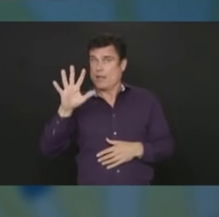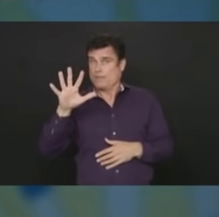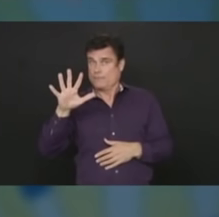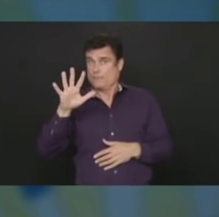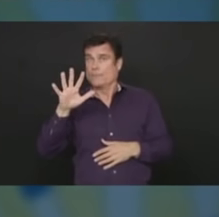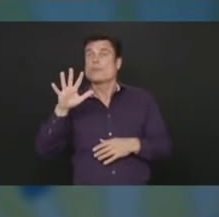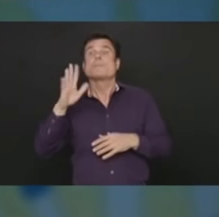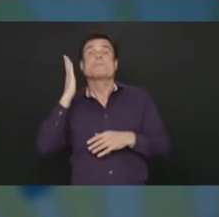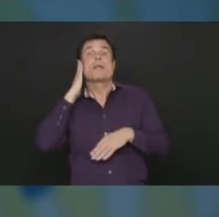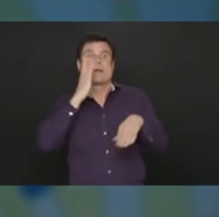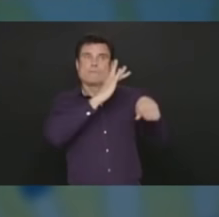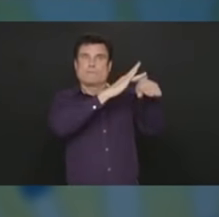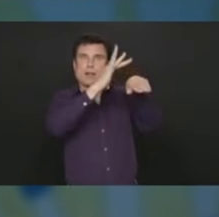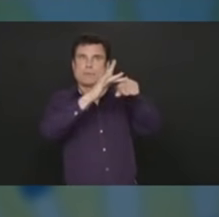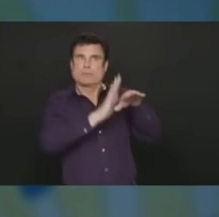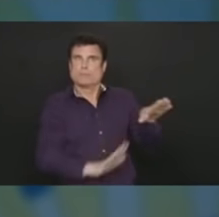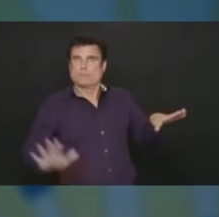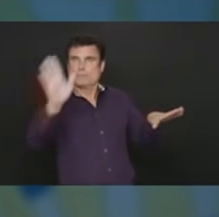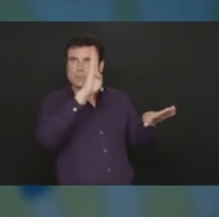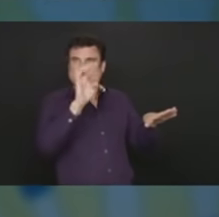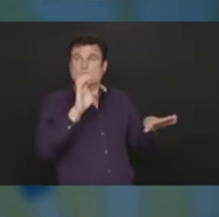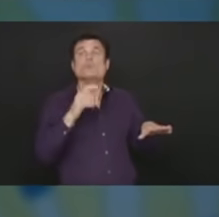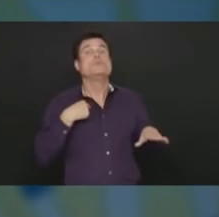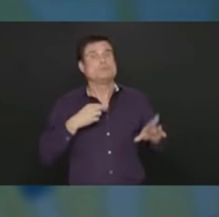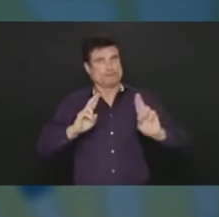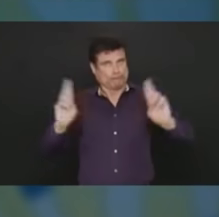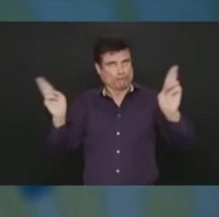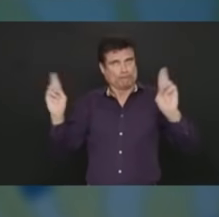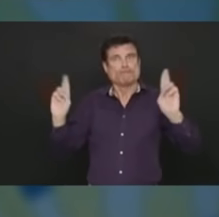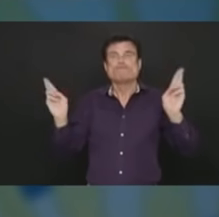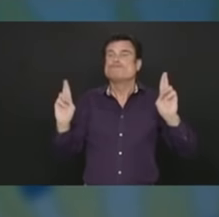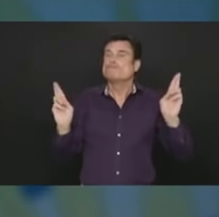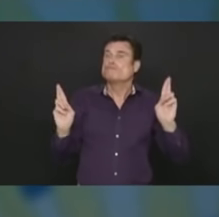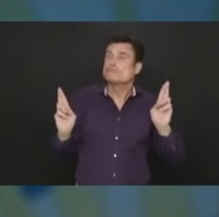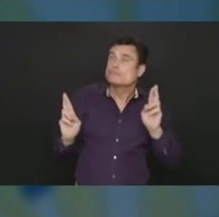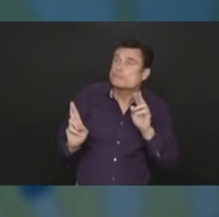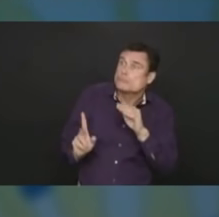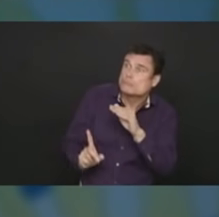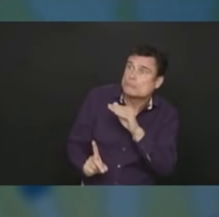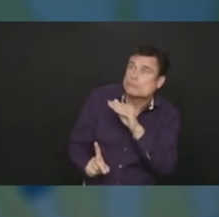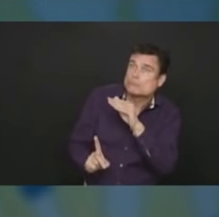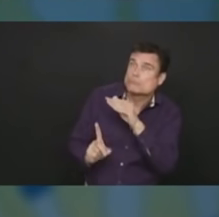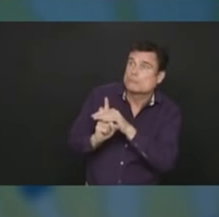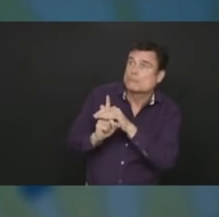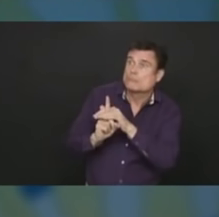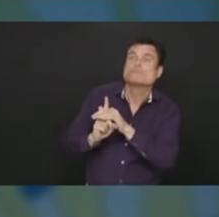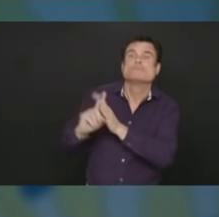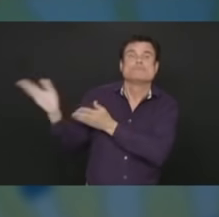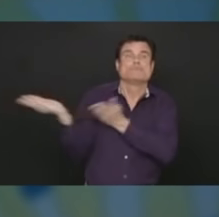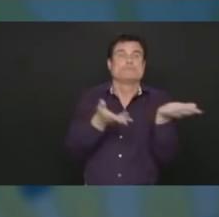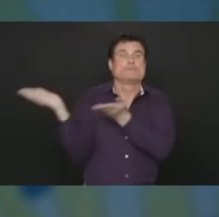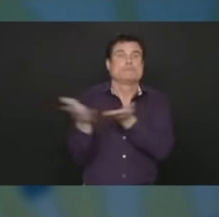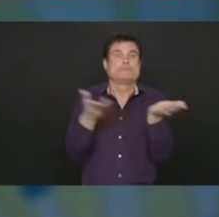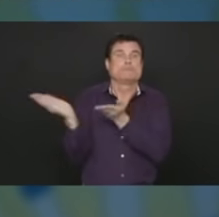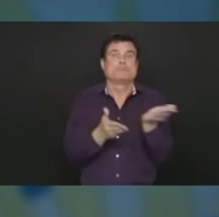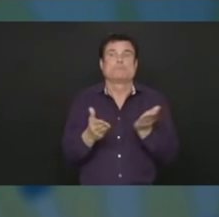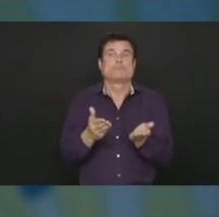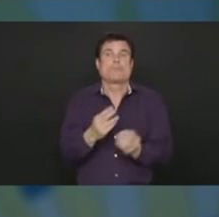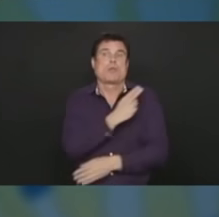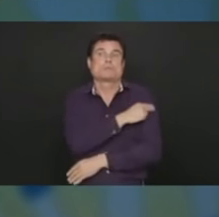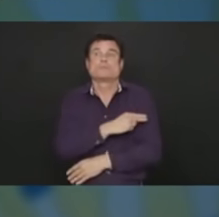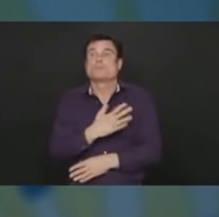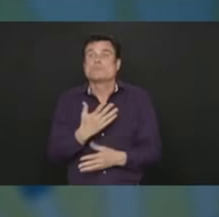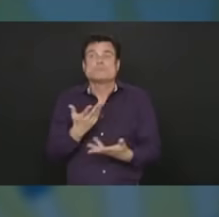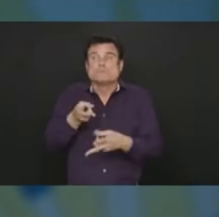importantly, protect and support healthcare workers, be they doctors, be they nurses, be they healthcare workers or health sciences professionals. And